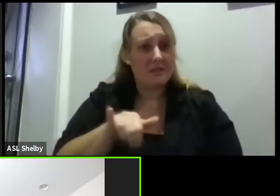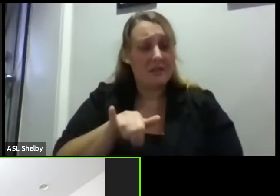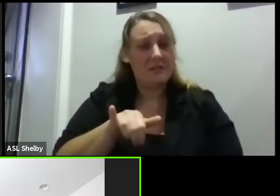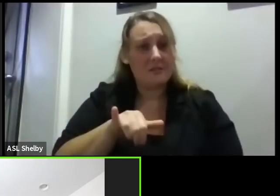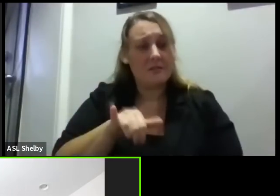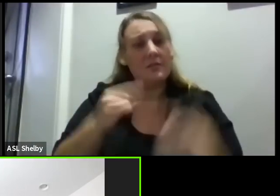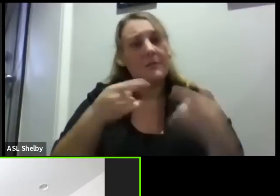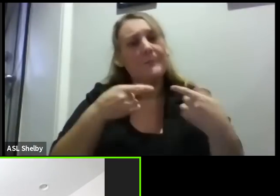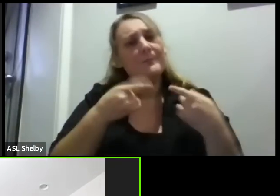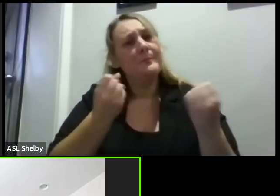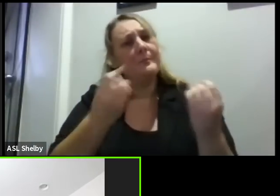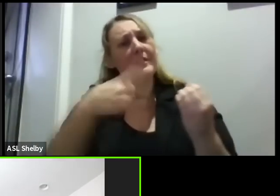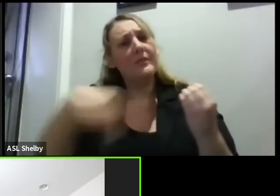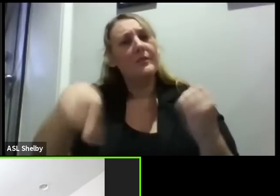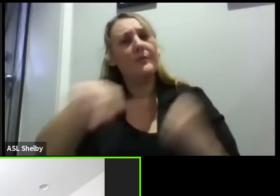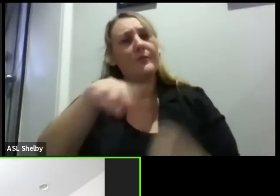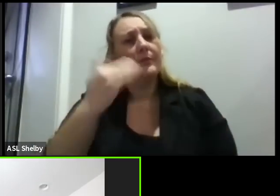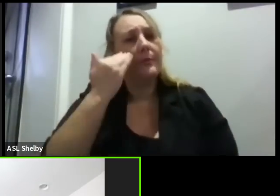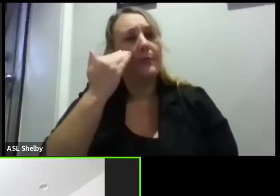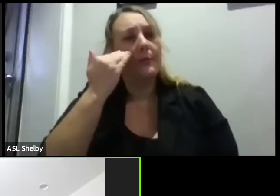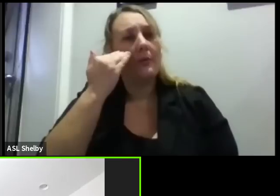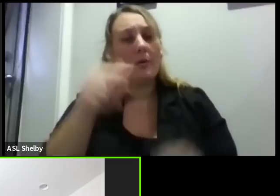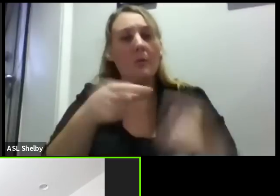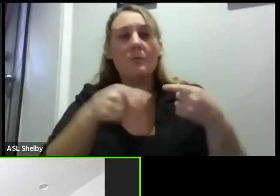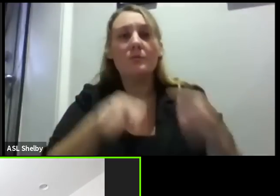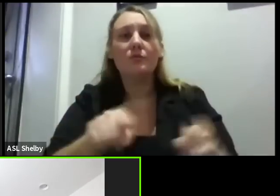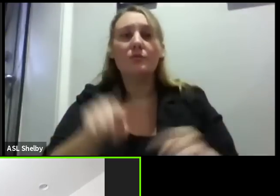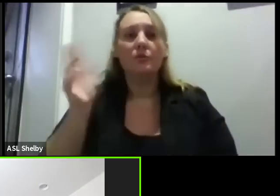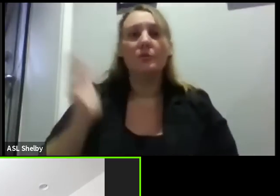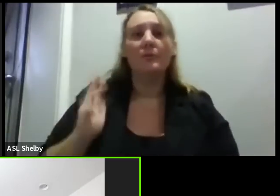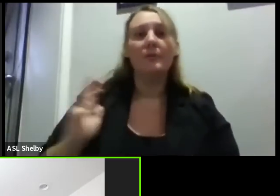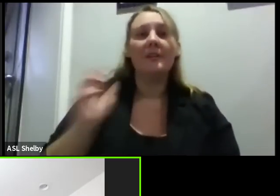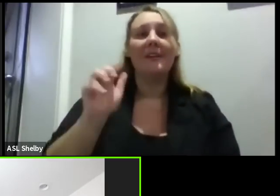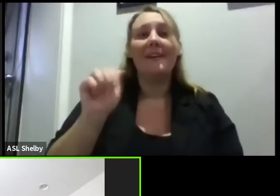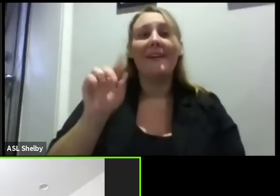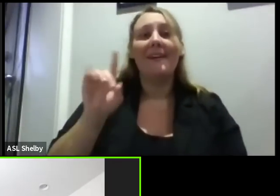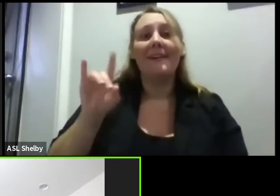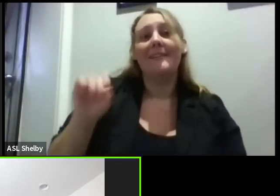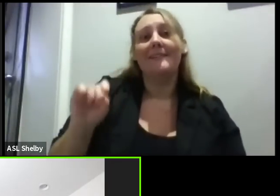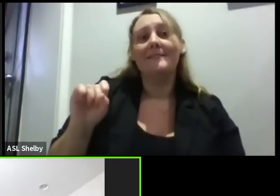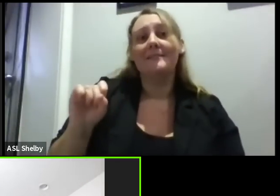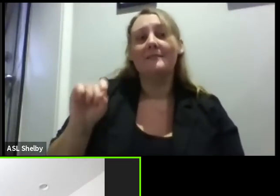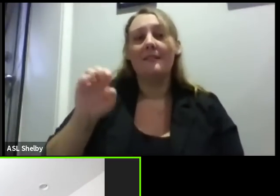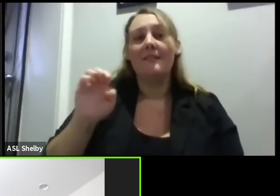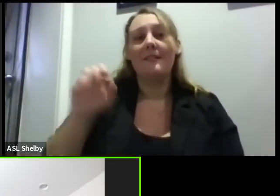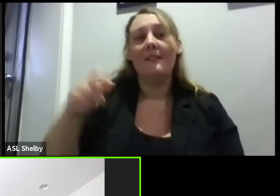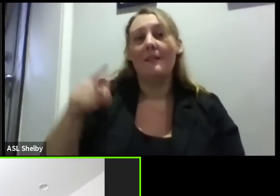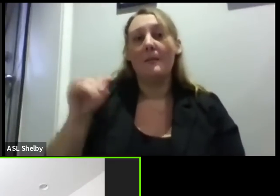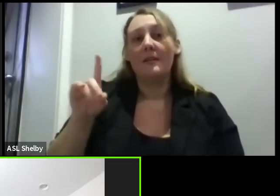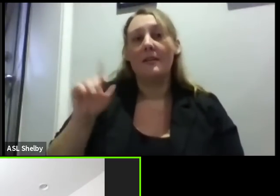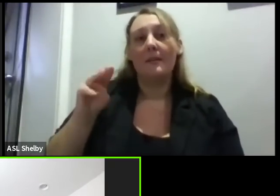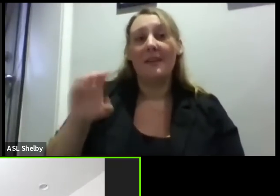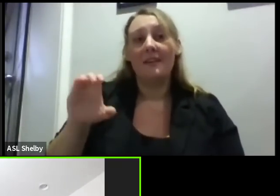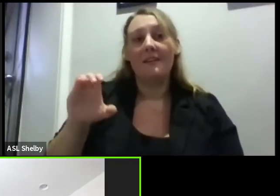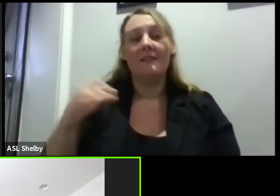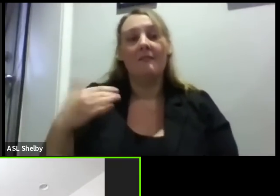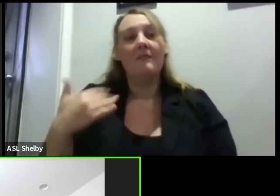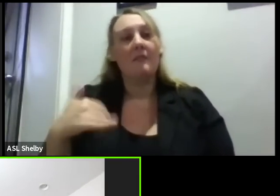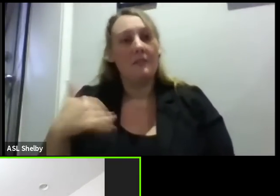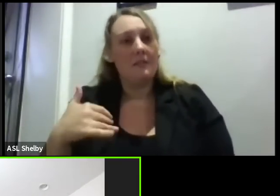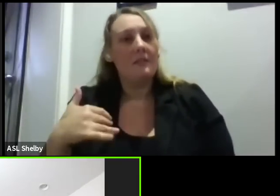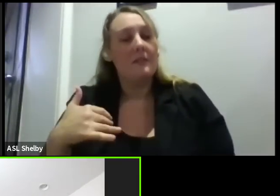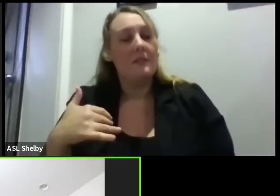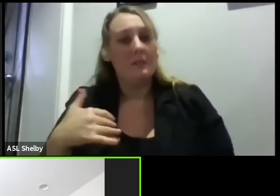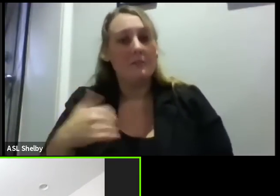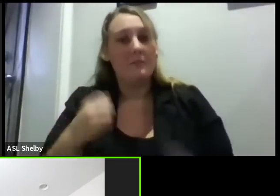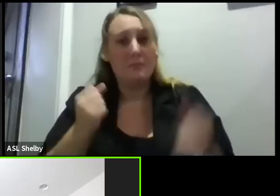epidemic, it was our folks who not only had to fight the government to get to recognize